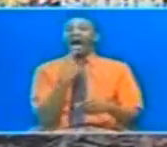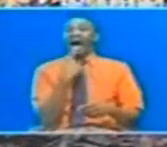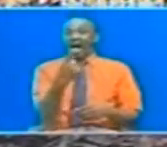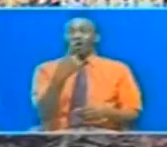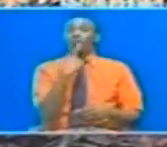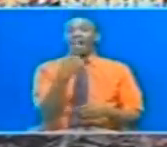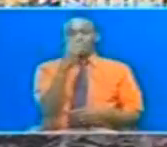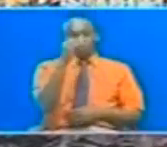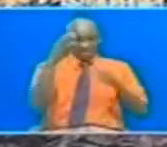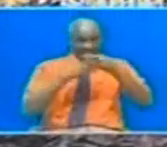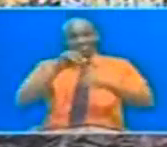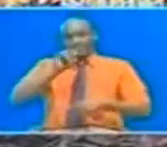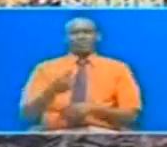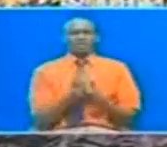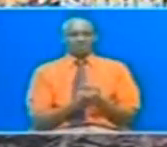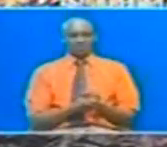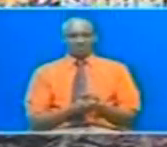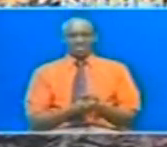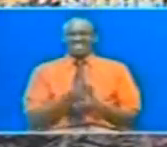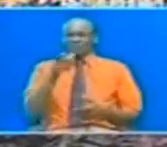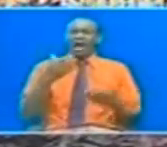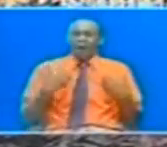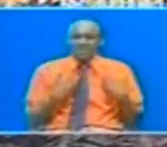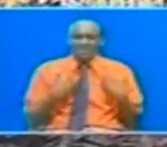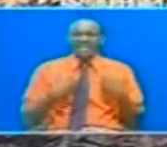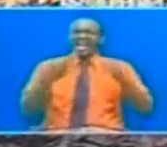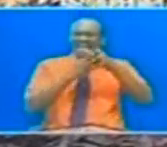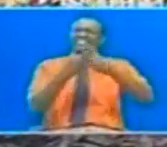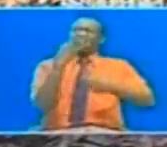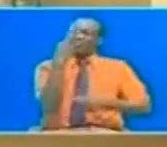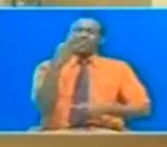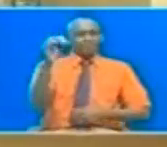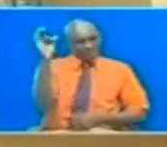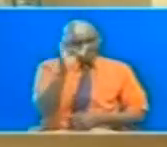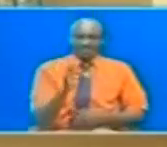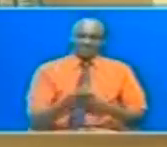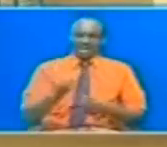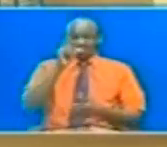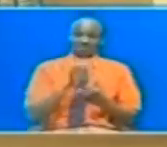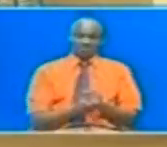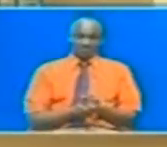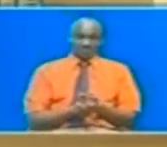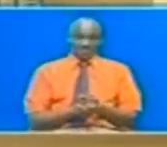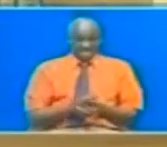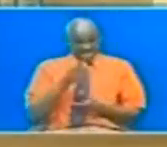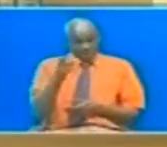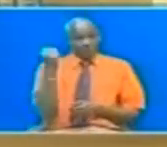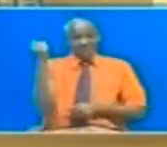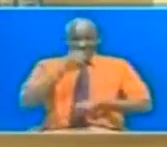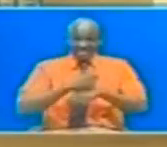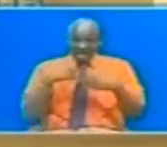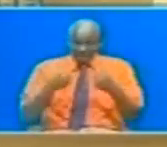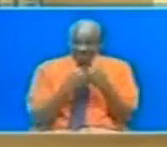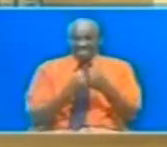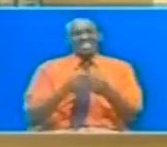1/109,000. That's an increase of 83%. 5 days of empty classrooms is making